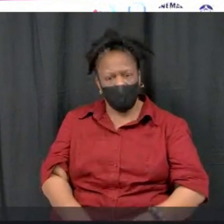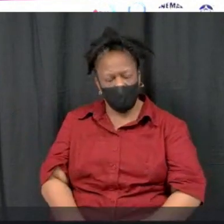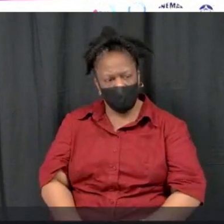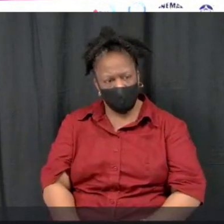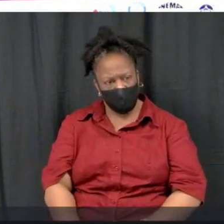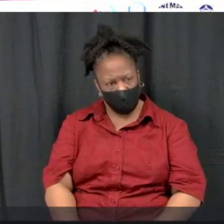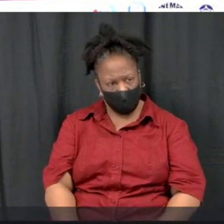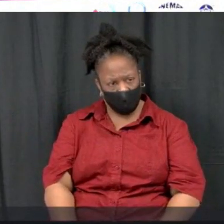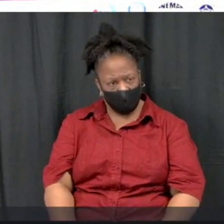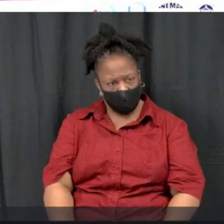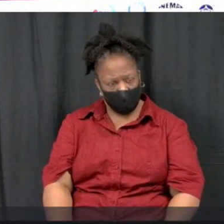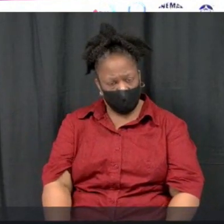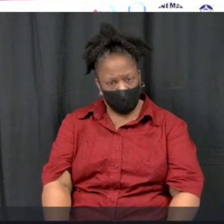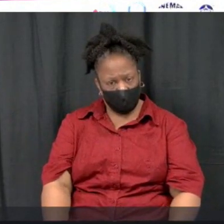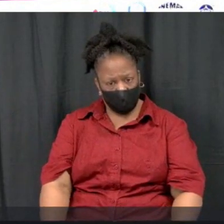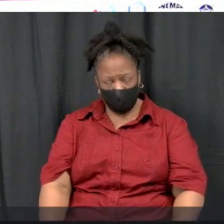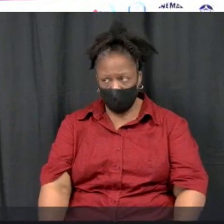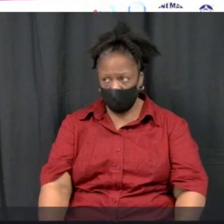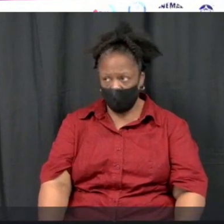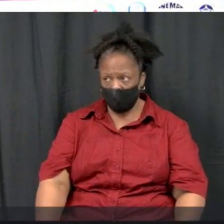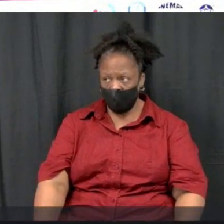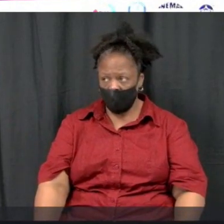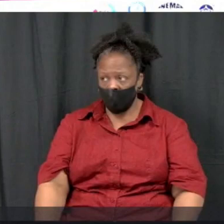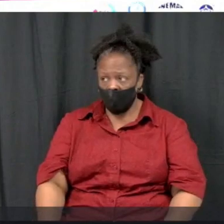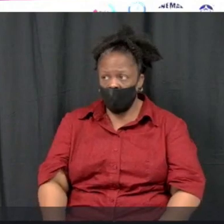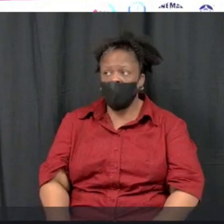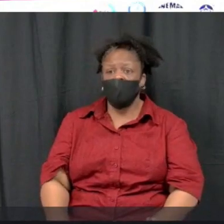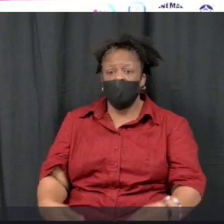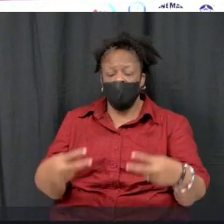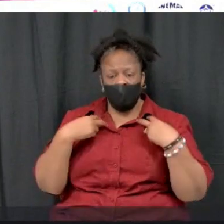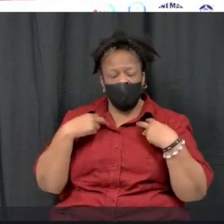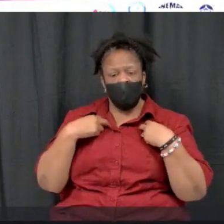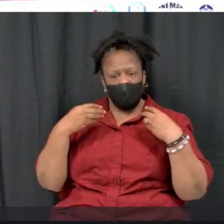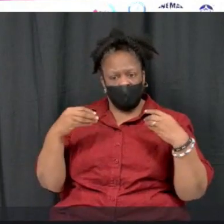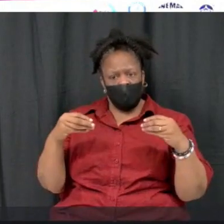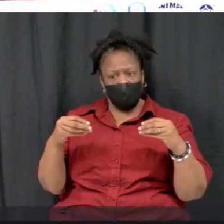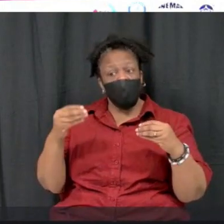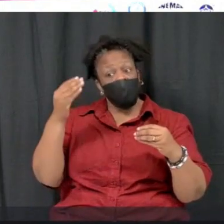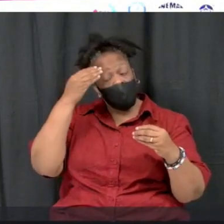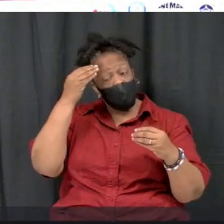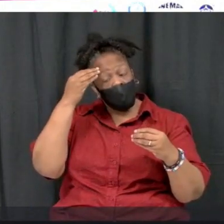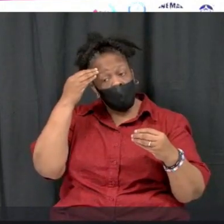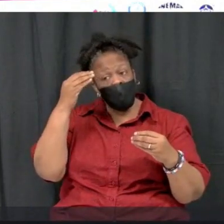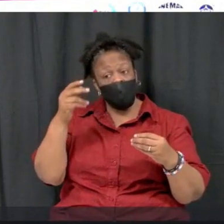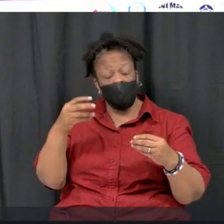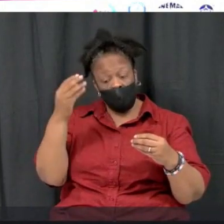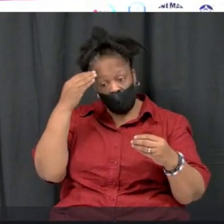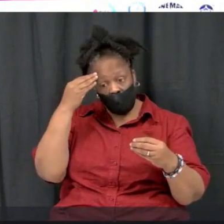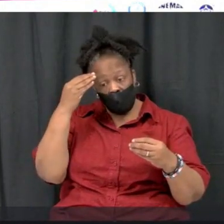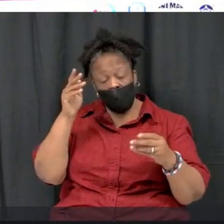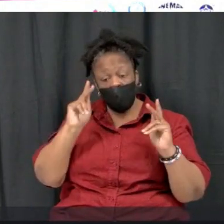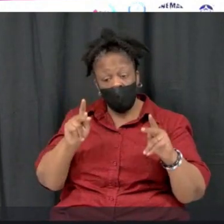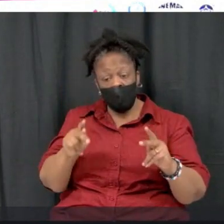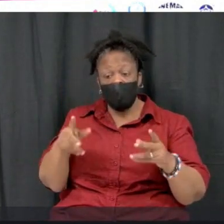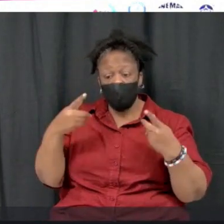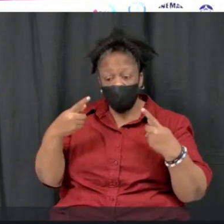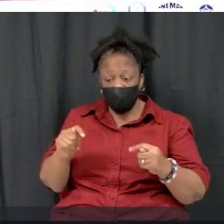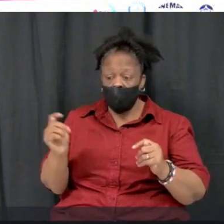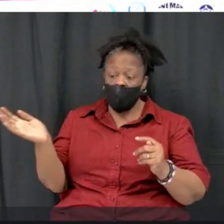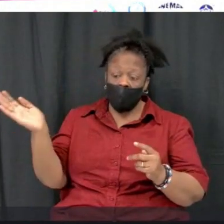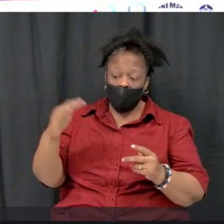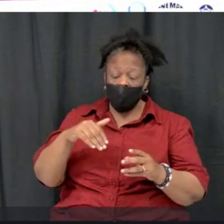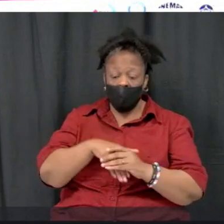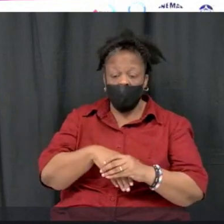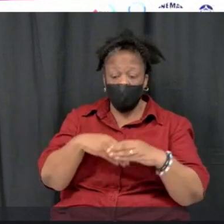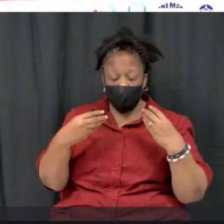you can get some guidance in that regard. I own a store, I can tell you. So I know, I can speak to it. I know there are people who try. You have